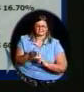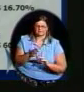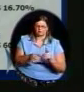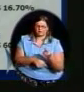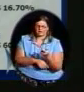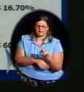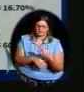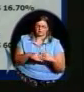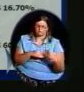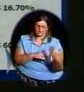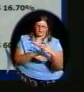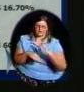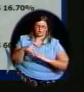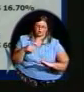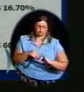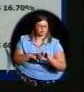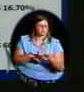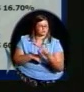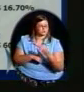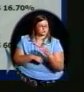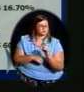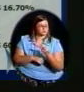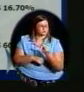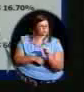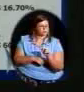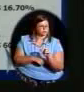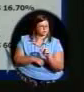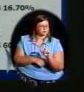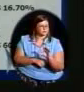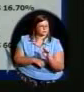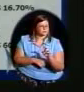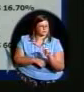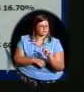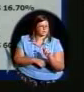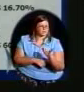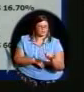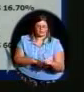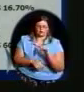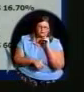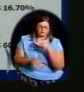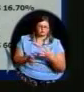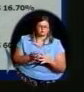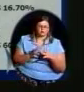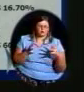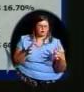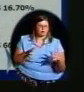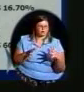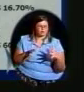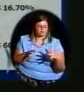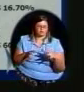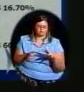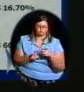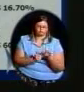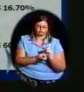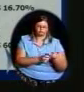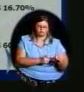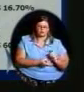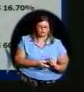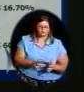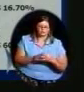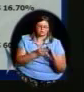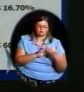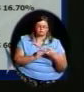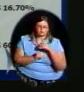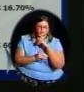County, much higher than the state. You've got to know that a lot of those state communities, there's not a lot of transition in those communities. There's not